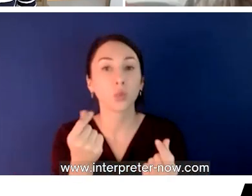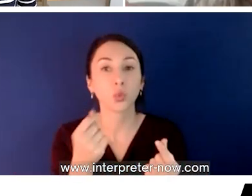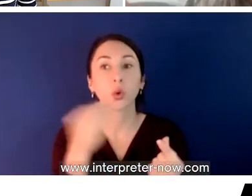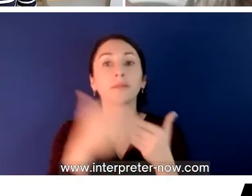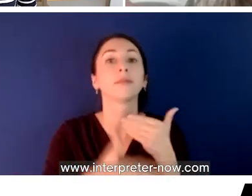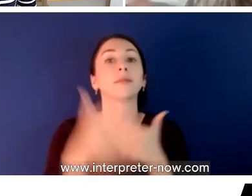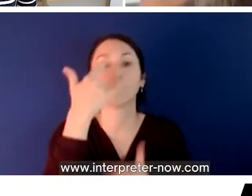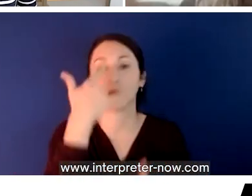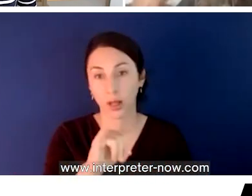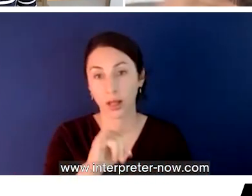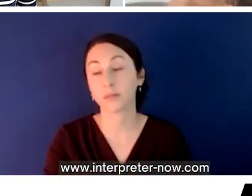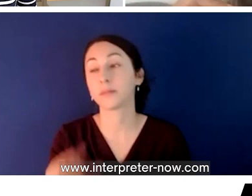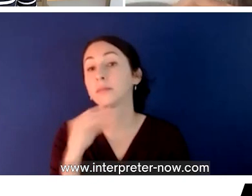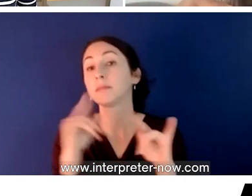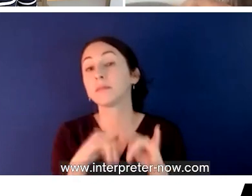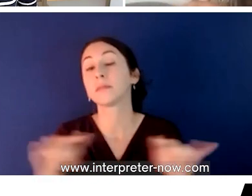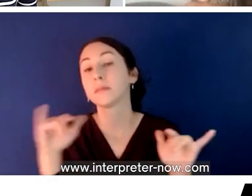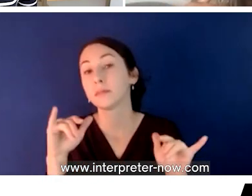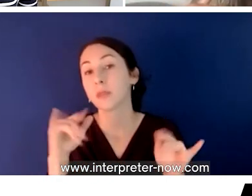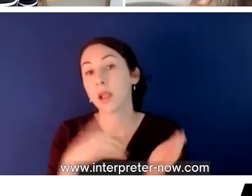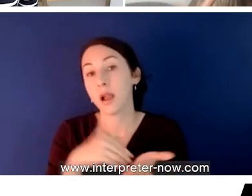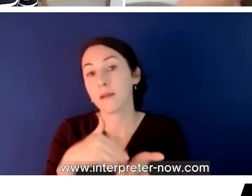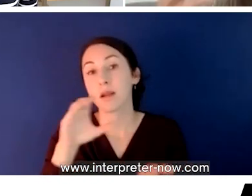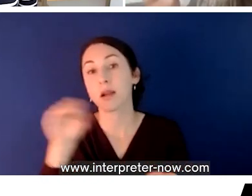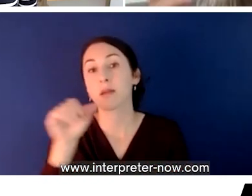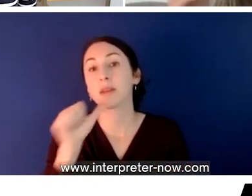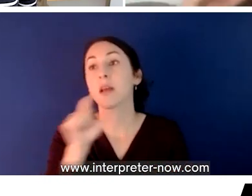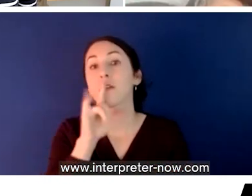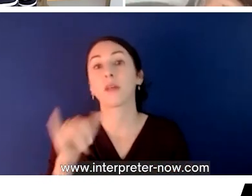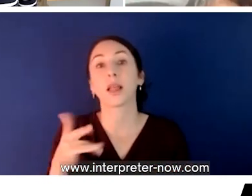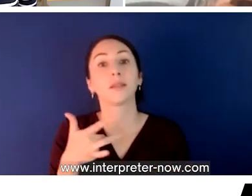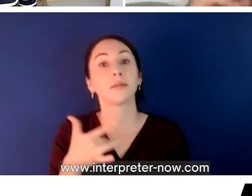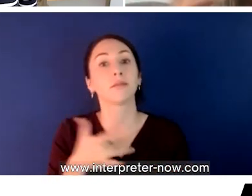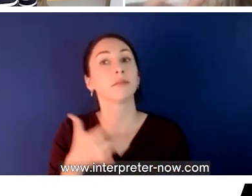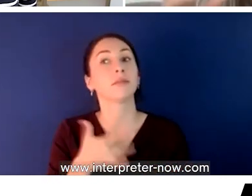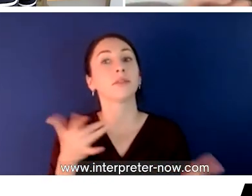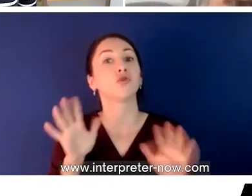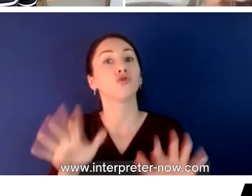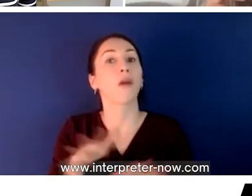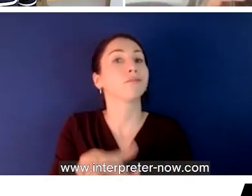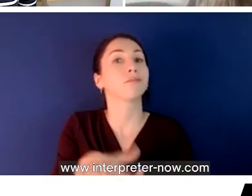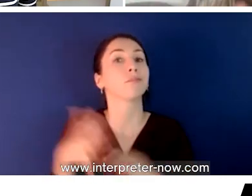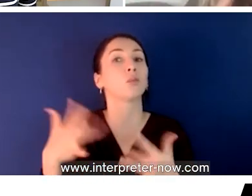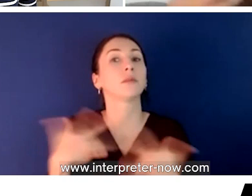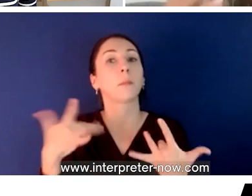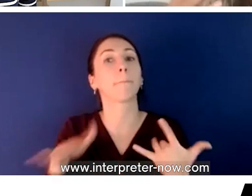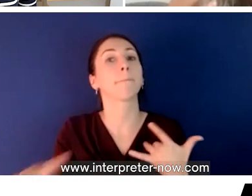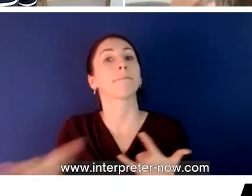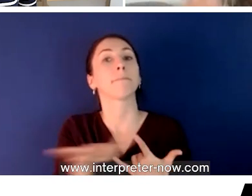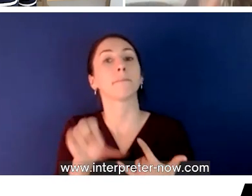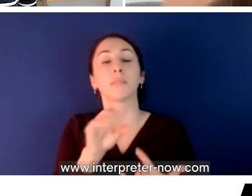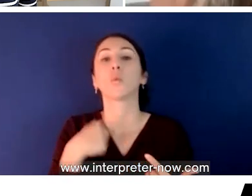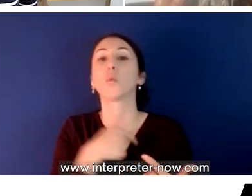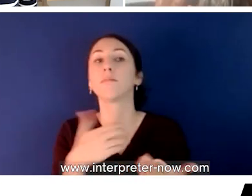can move forward. And then simultaneously, oftentimes companies don't have a great sense for what's happening on the ground in the